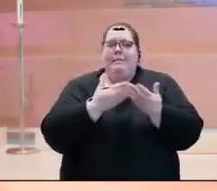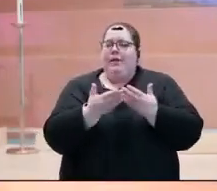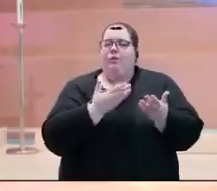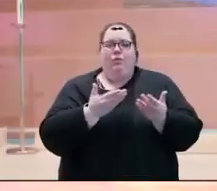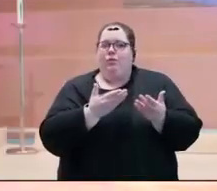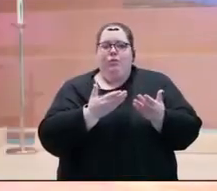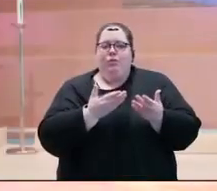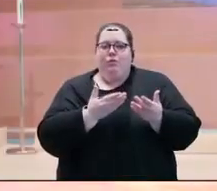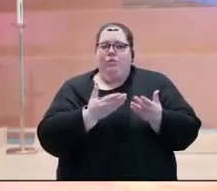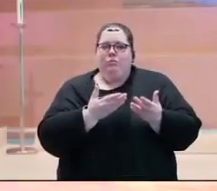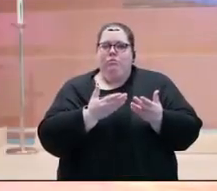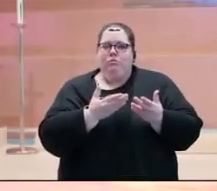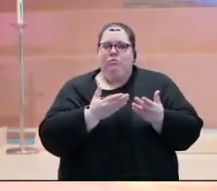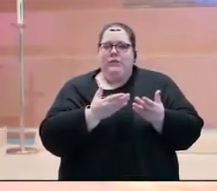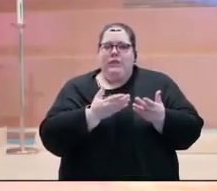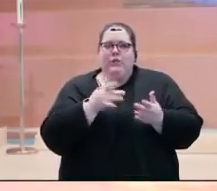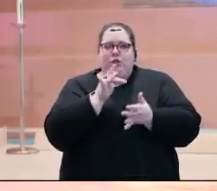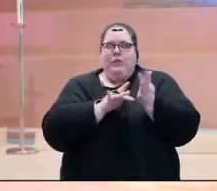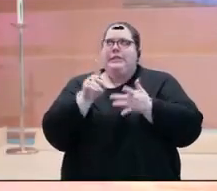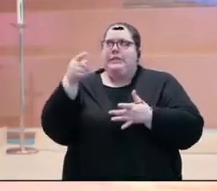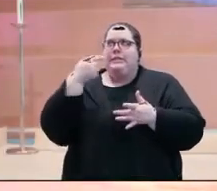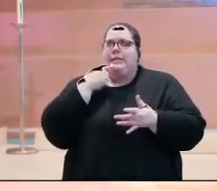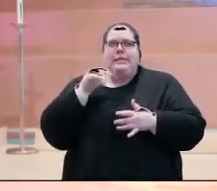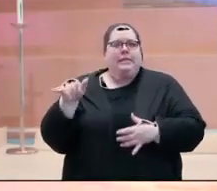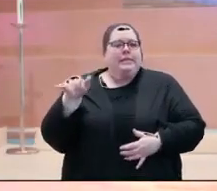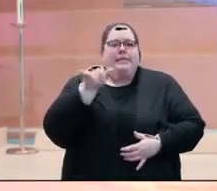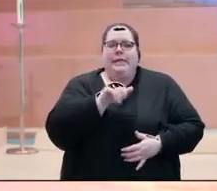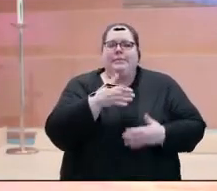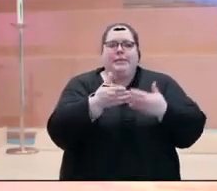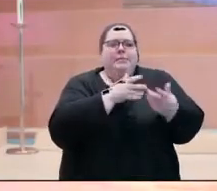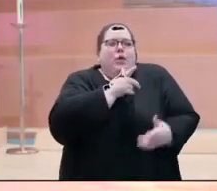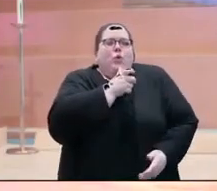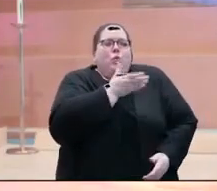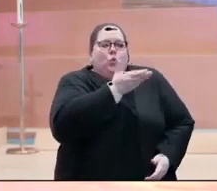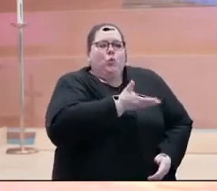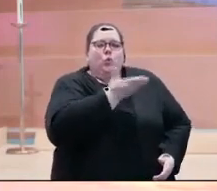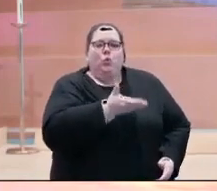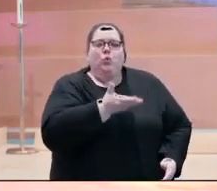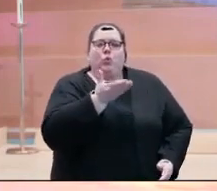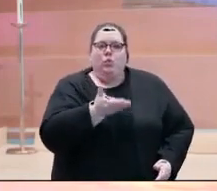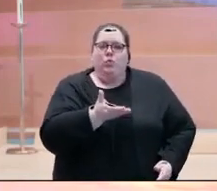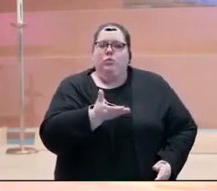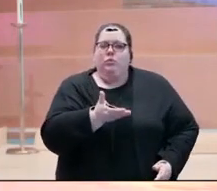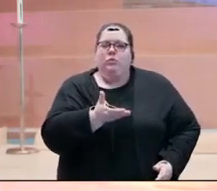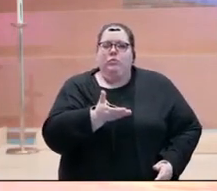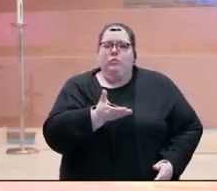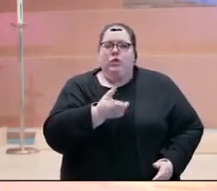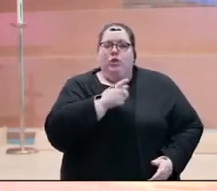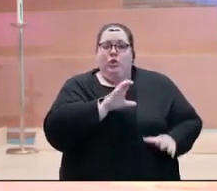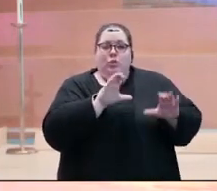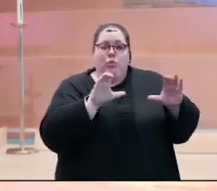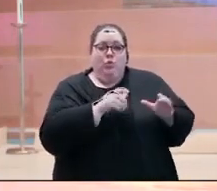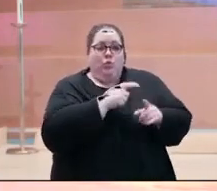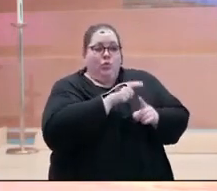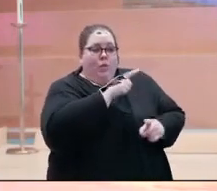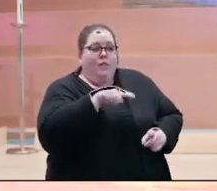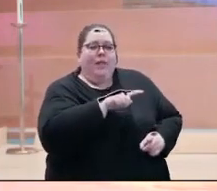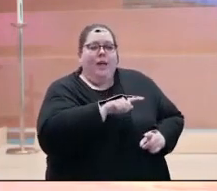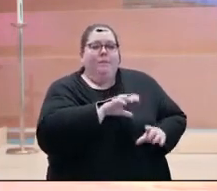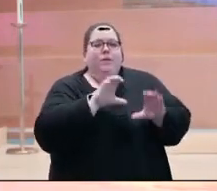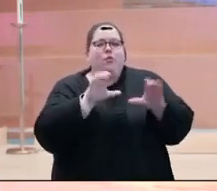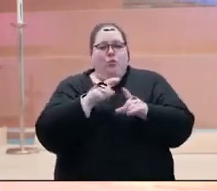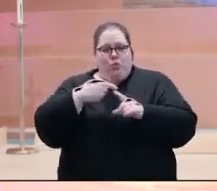and showing love to, Jesus says it's the same. Whatever you have done to the least of me of these, you have done to